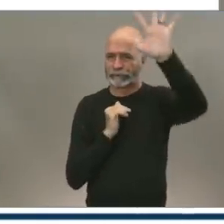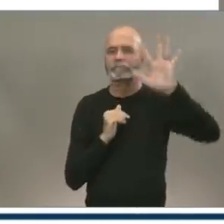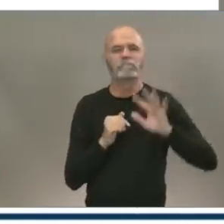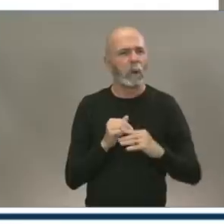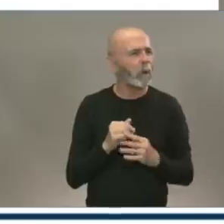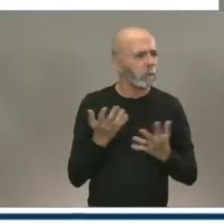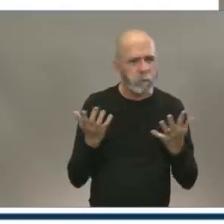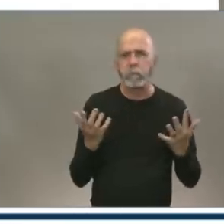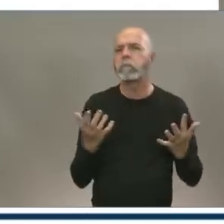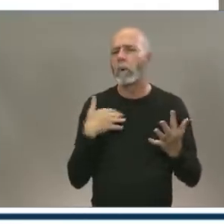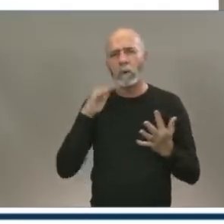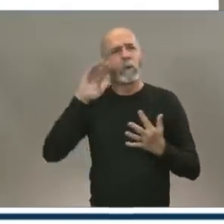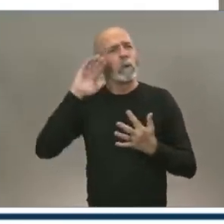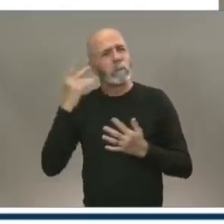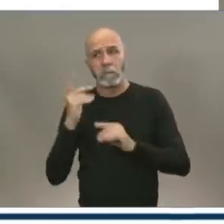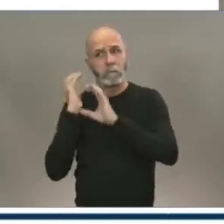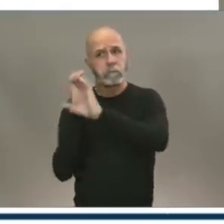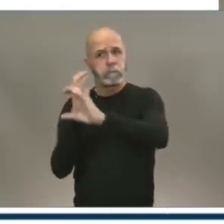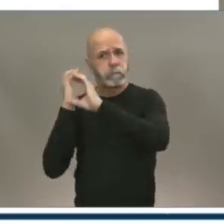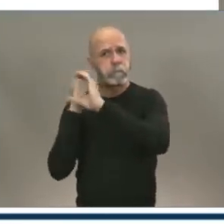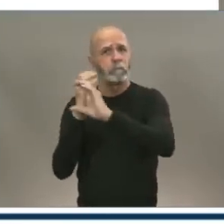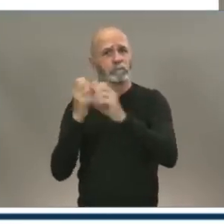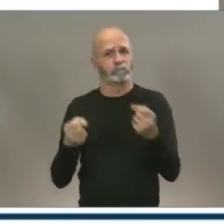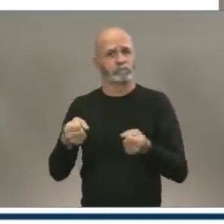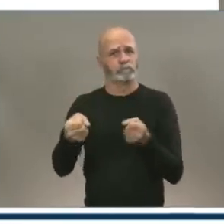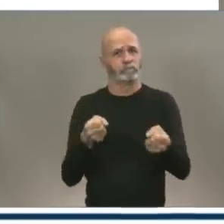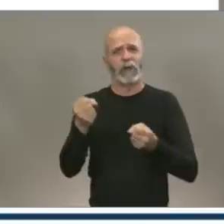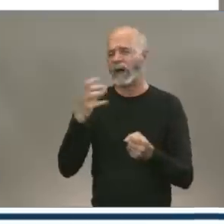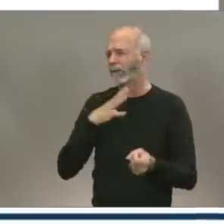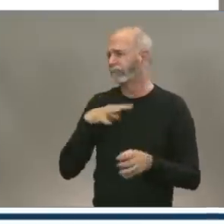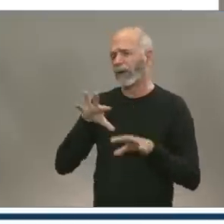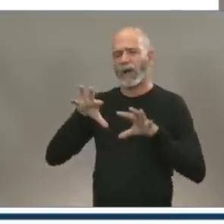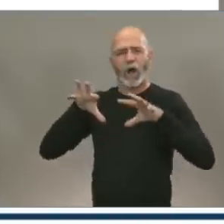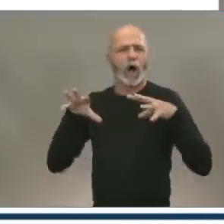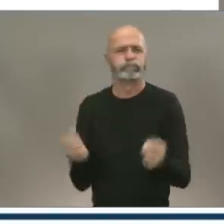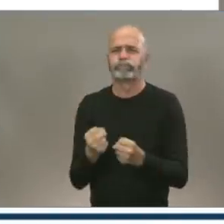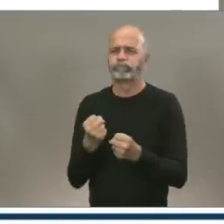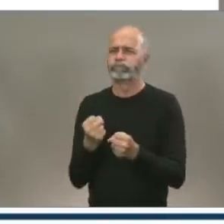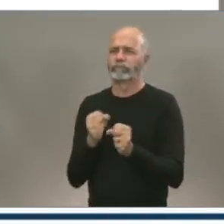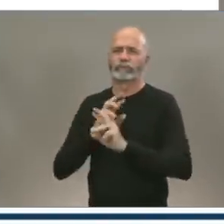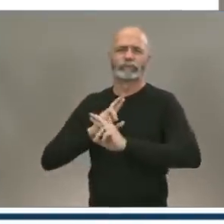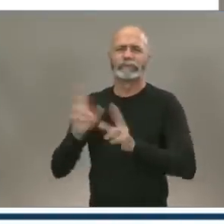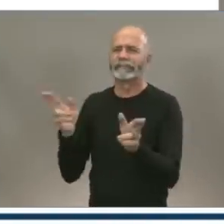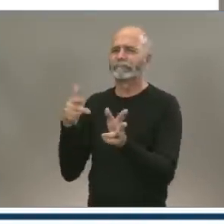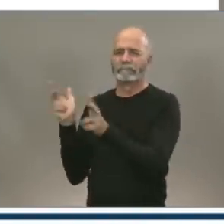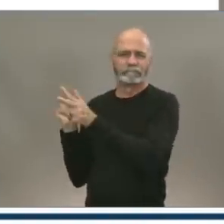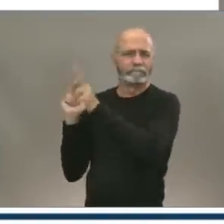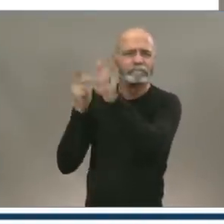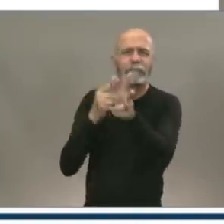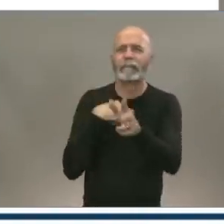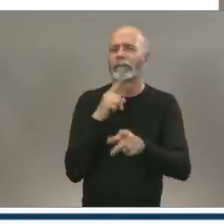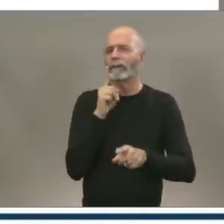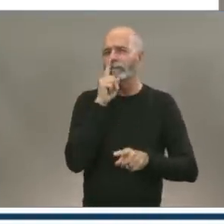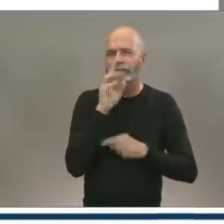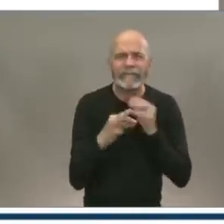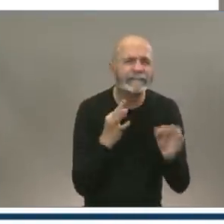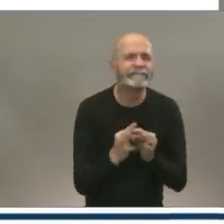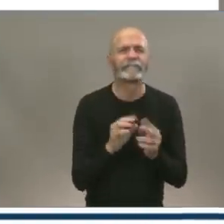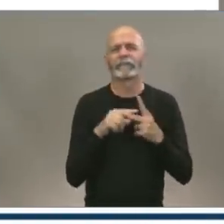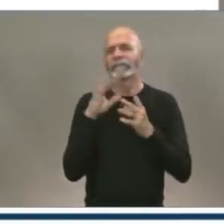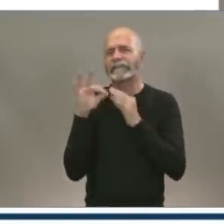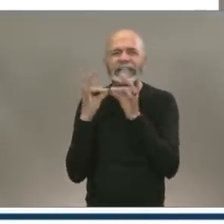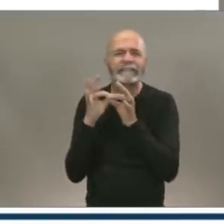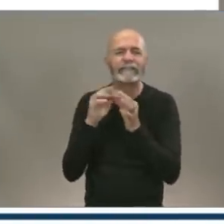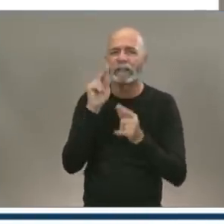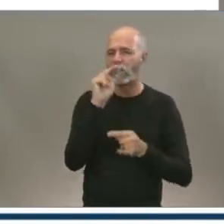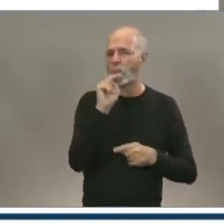capacity in those mobile units. We haven't even come close to maximizing the daily testing volume that we could do in northern Nova Scotia.